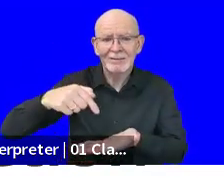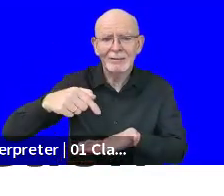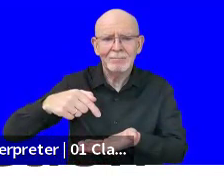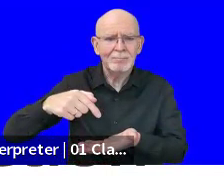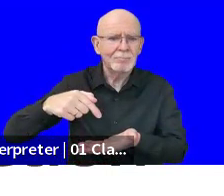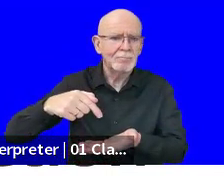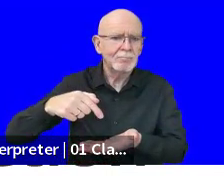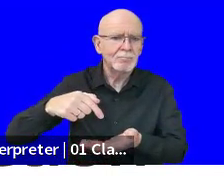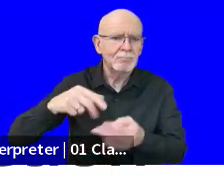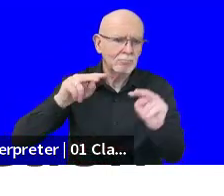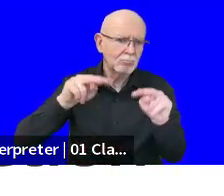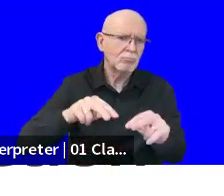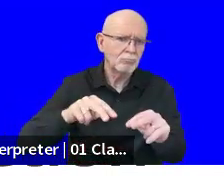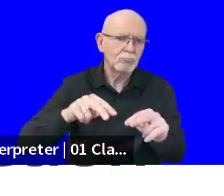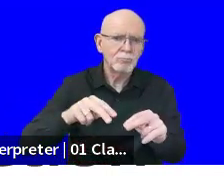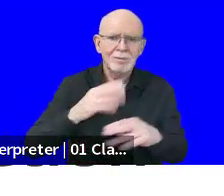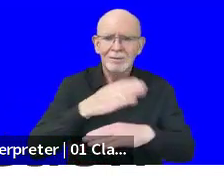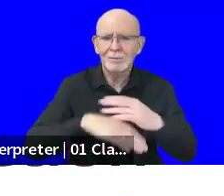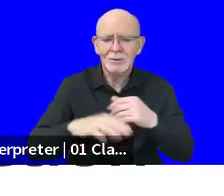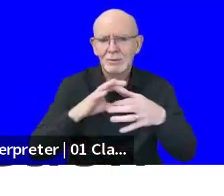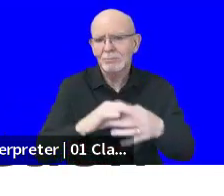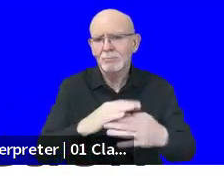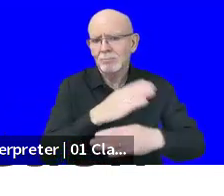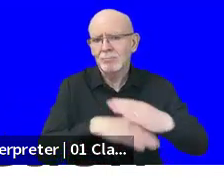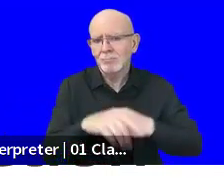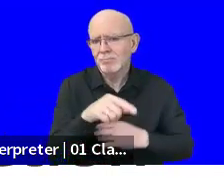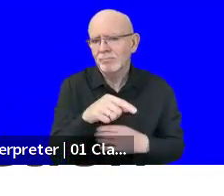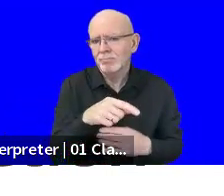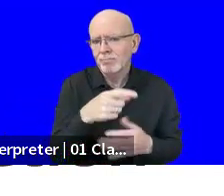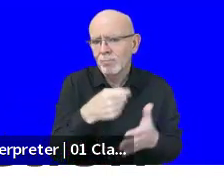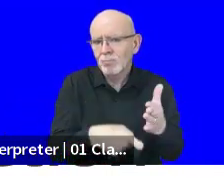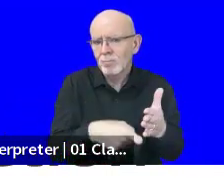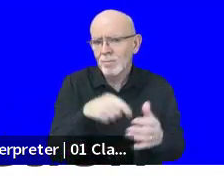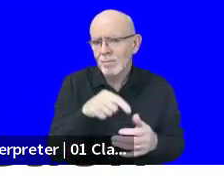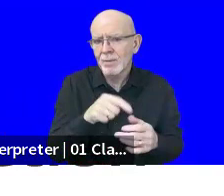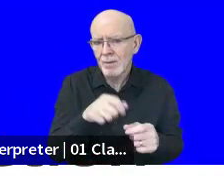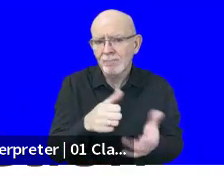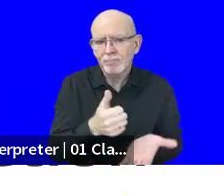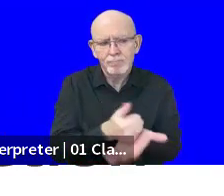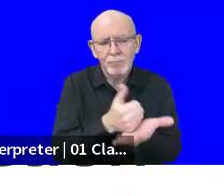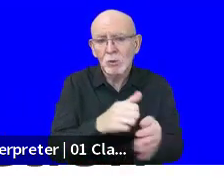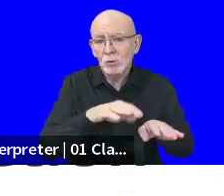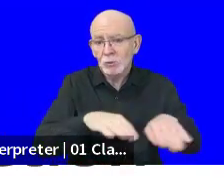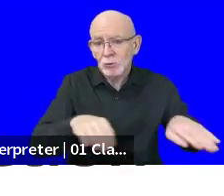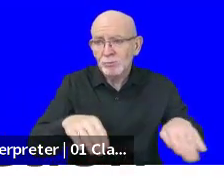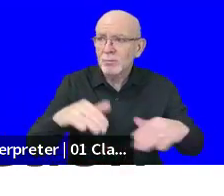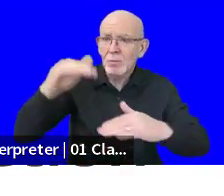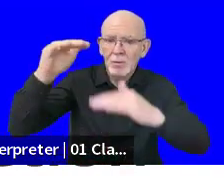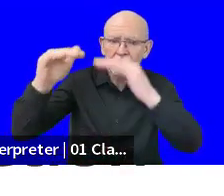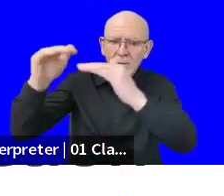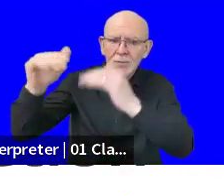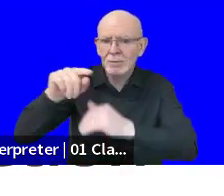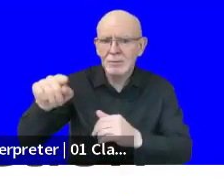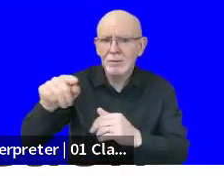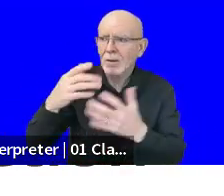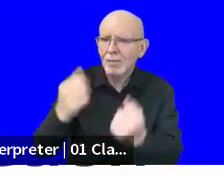for children with and adults with disabilities. And we will have an example from Georgia for children with